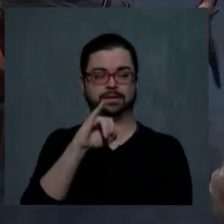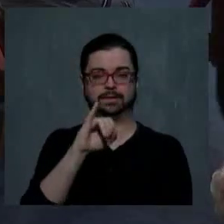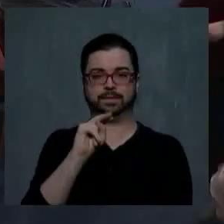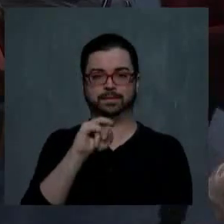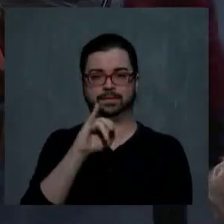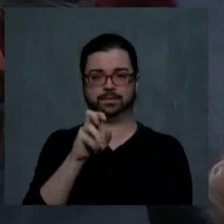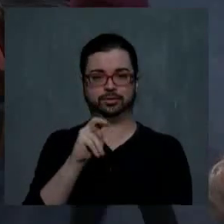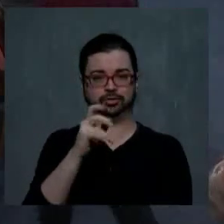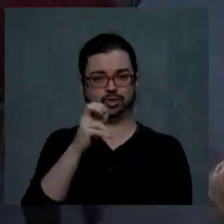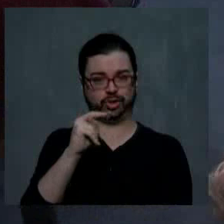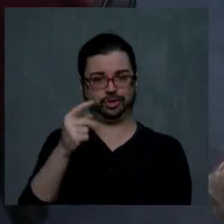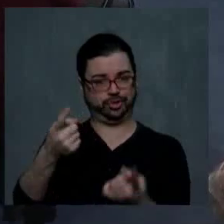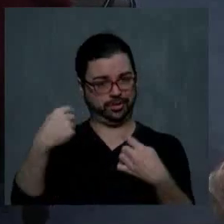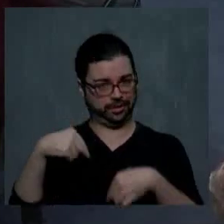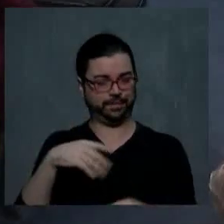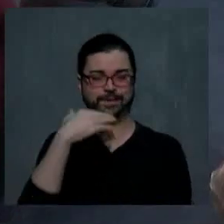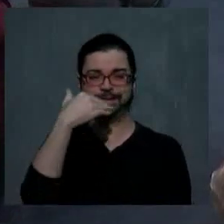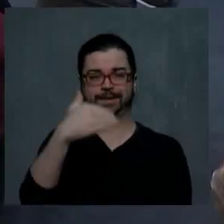just.